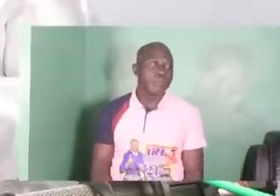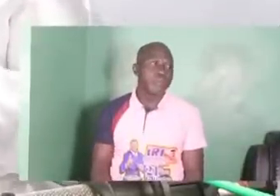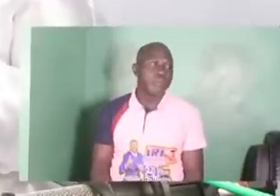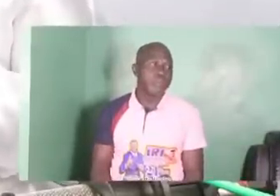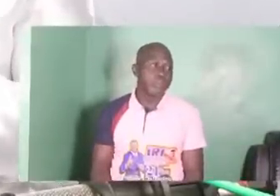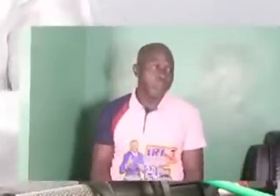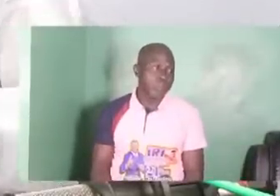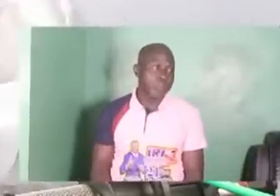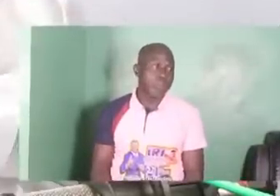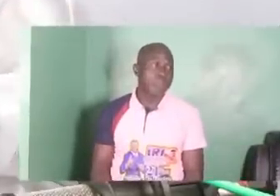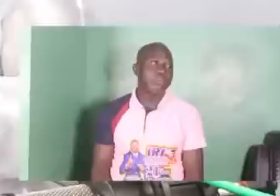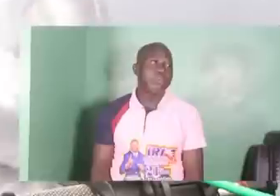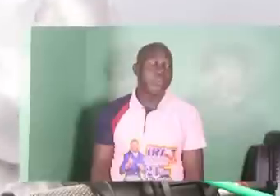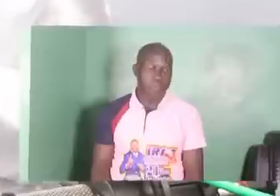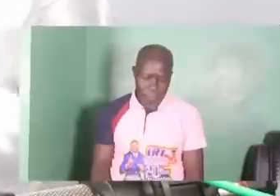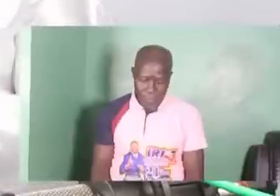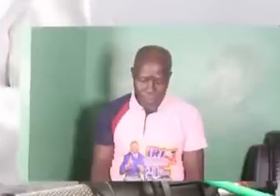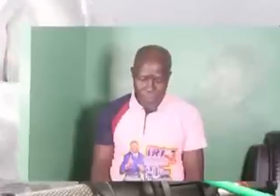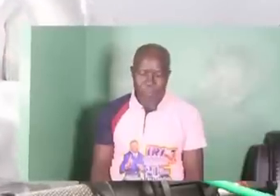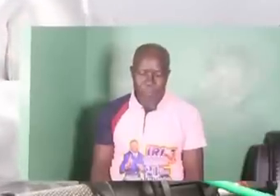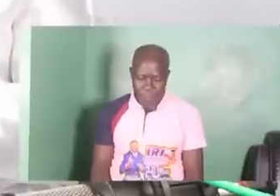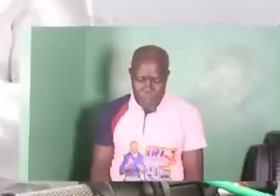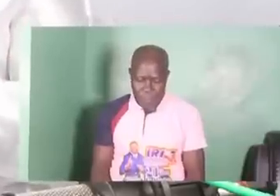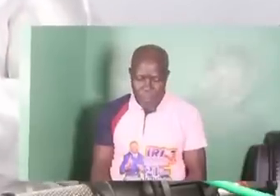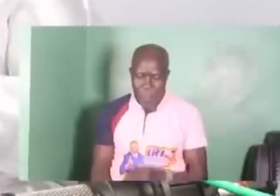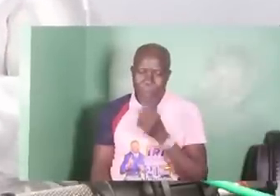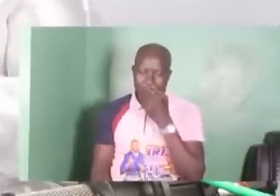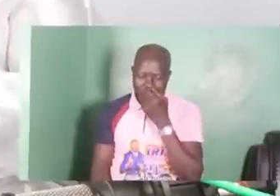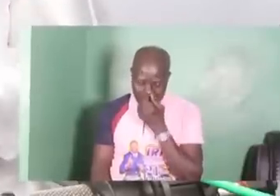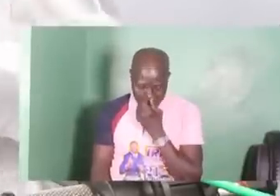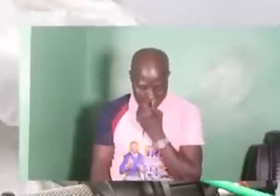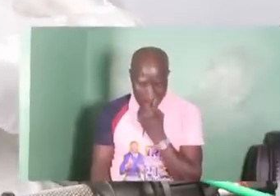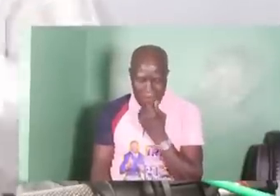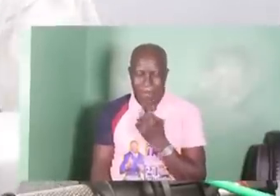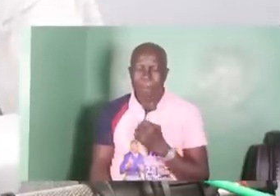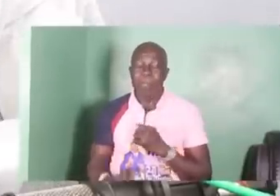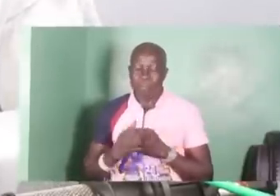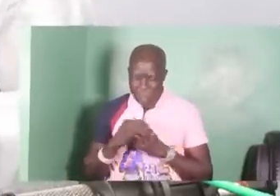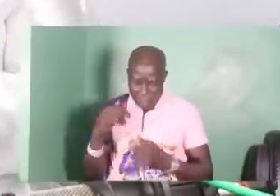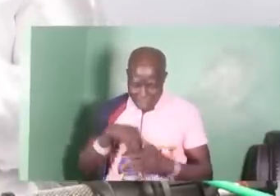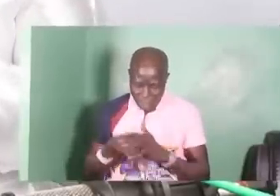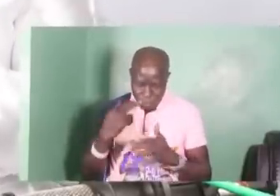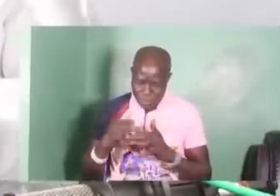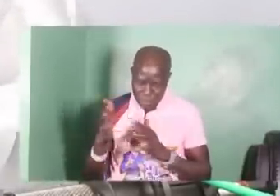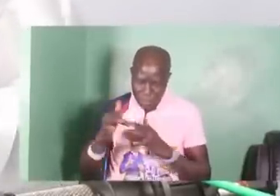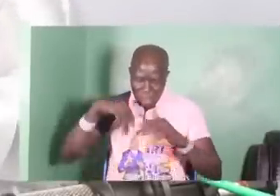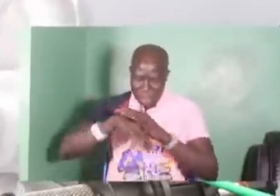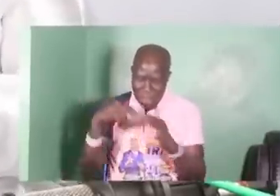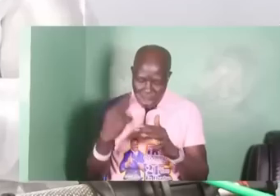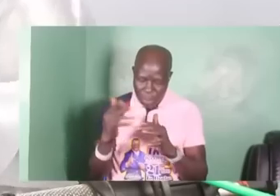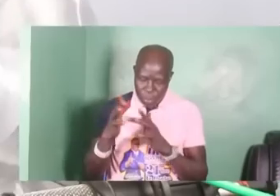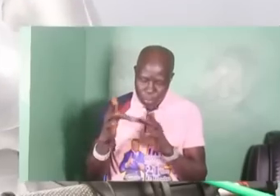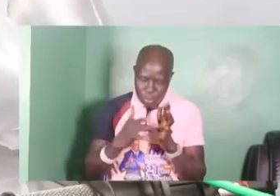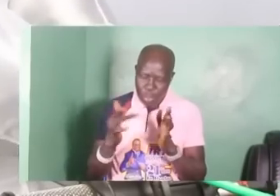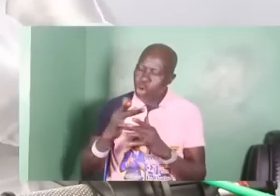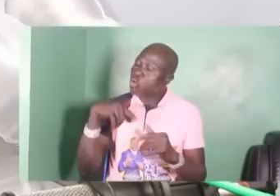you miss a branch, Oma Ani Agba, it will be powerful. Ima Akaseni Tene, it's a special prayer, Akaseni Tene, it's a special one. Ni Abuja Ni Duse, in Abuja Duse, ni